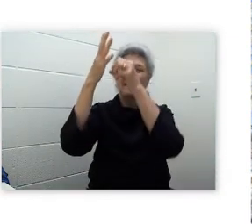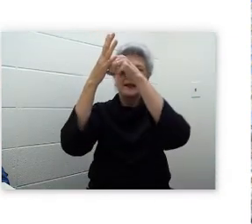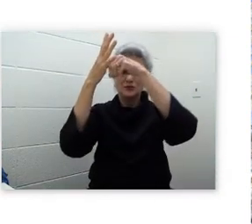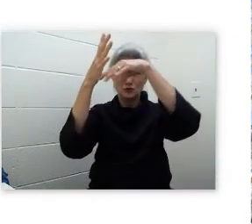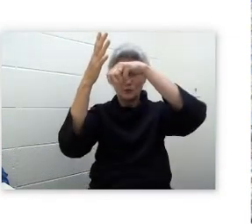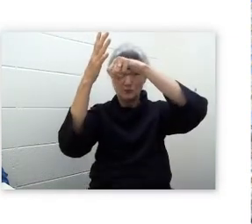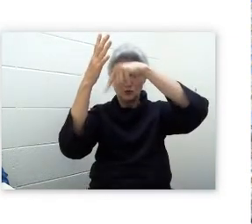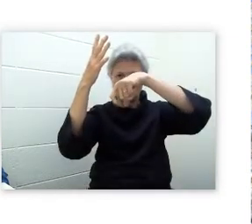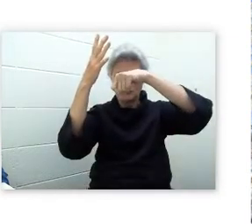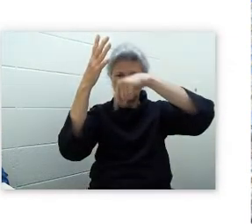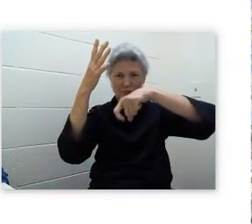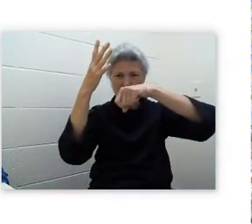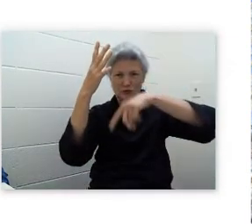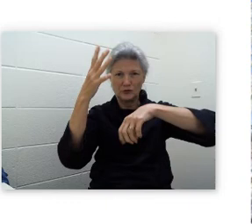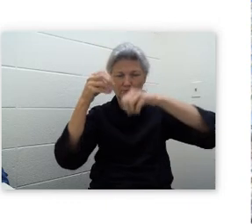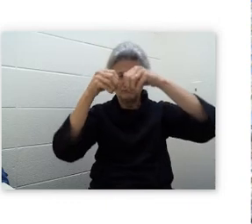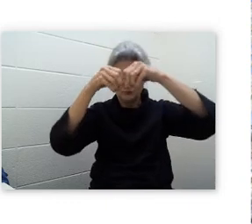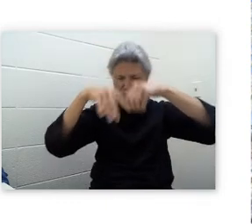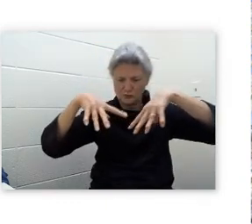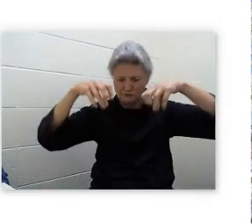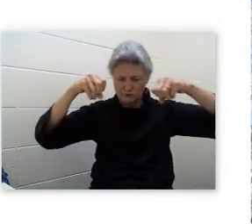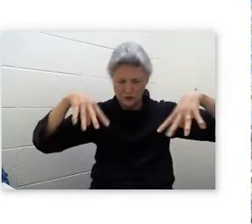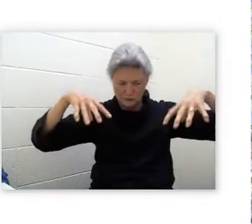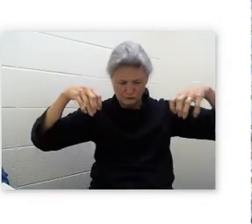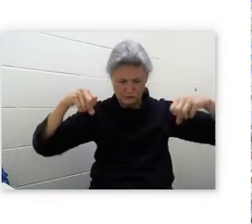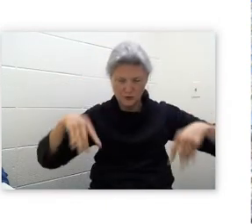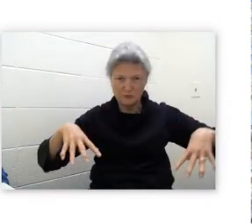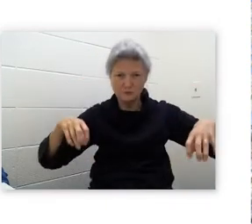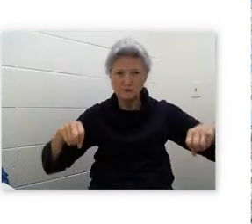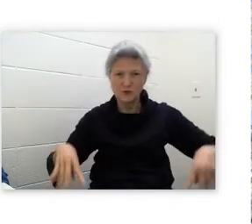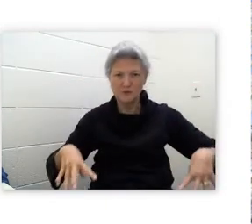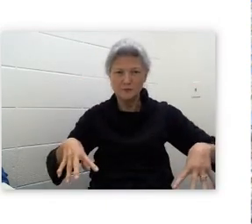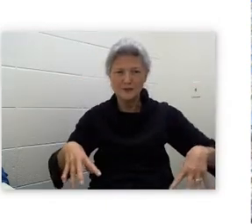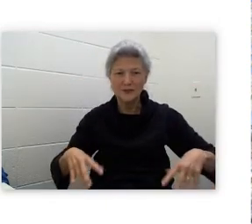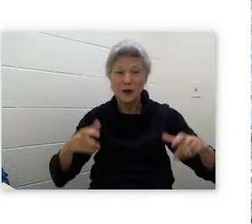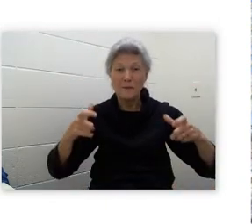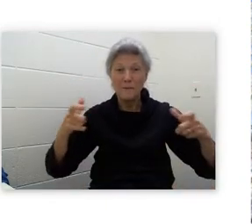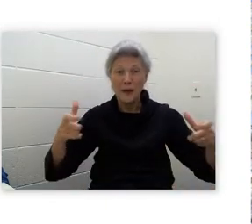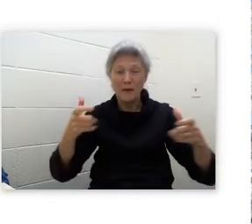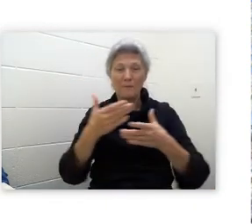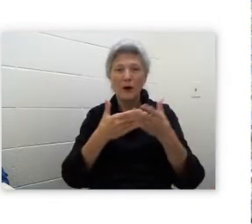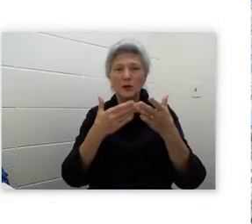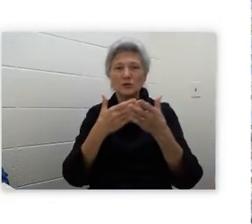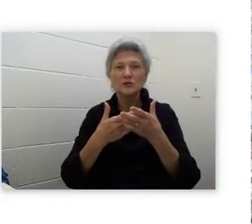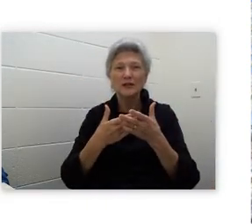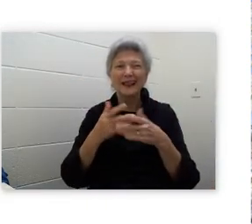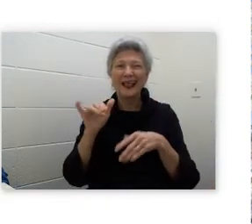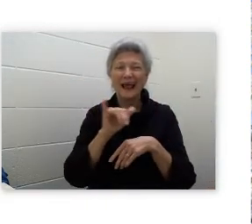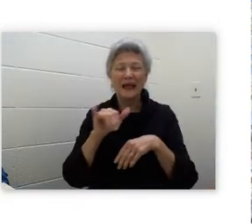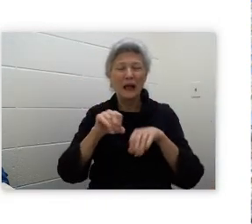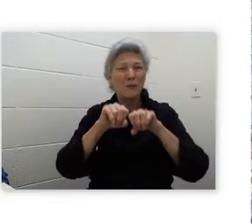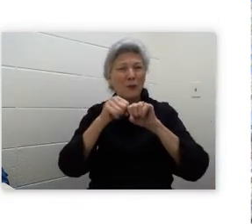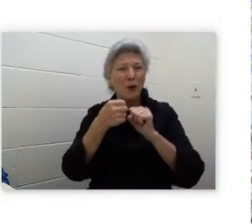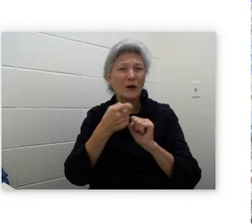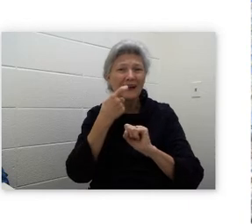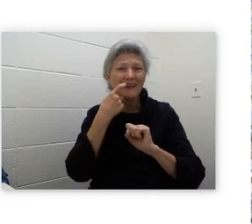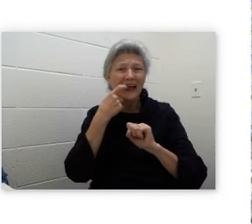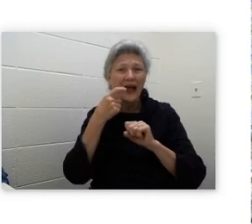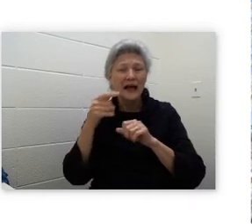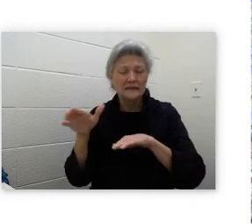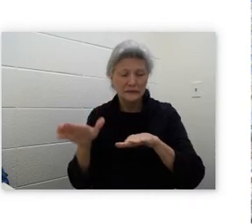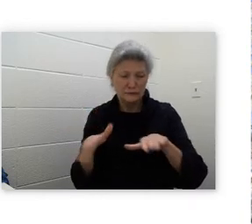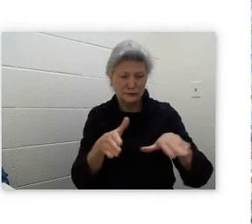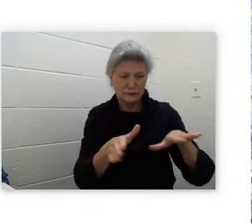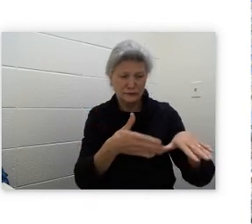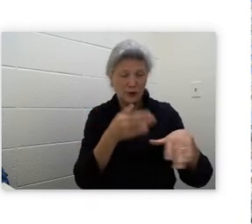shells, shattering and avalanching on the snow crust. Such heaps of broken glass to sweep away, you'd